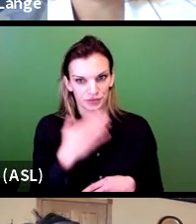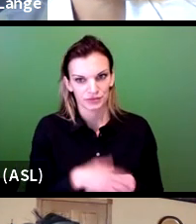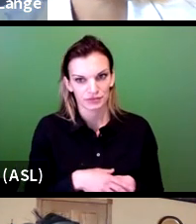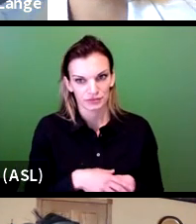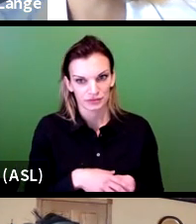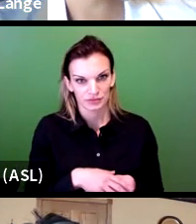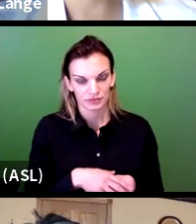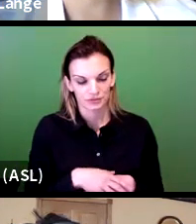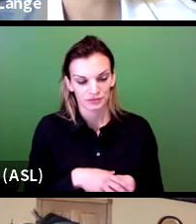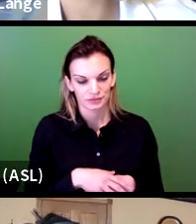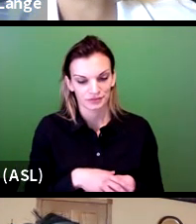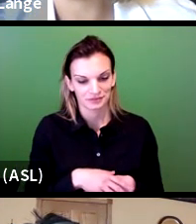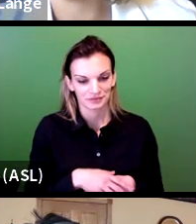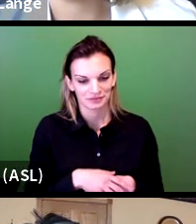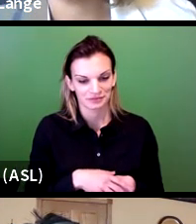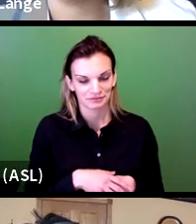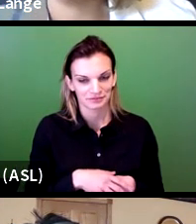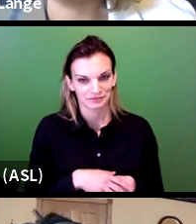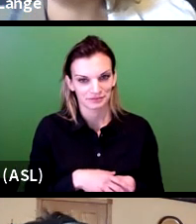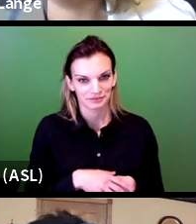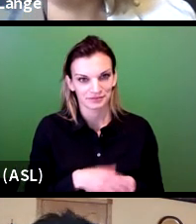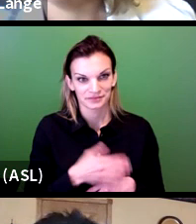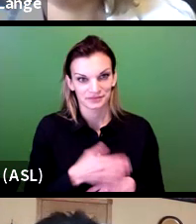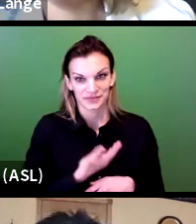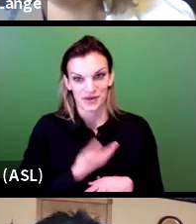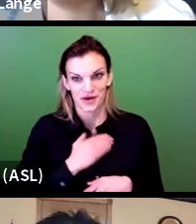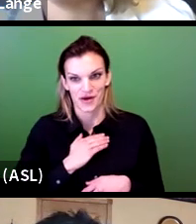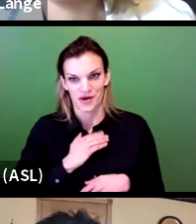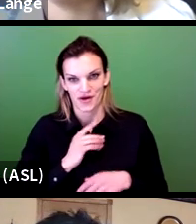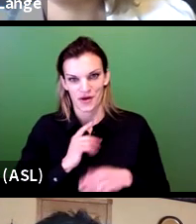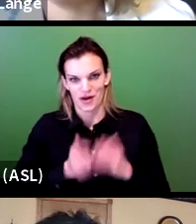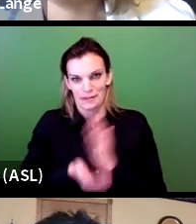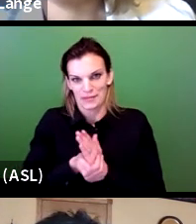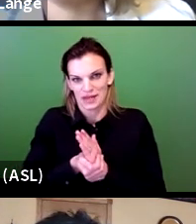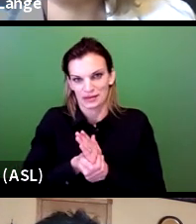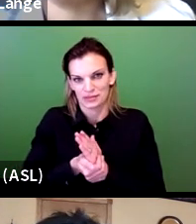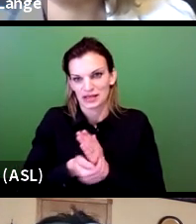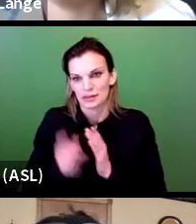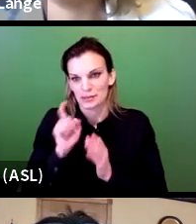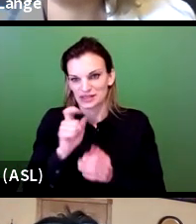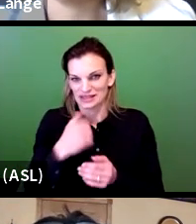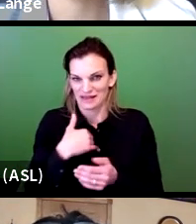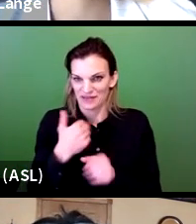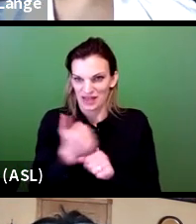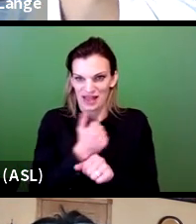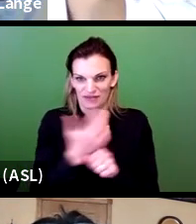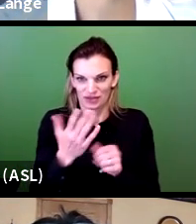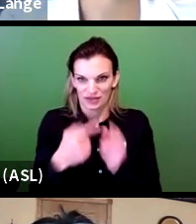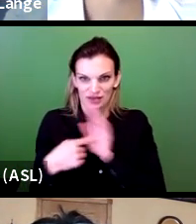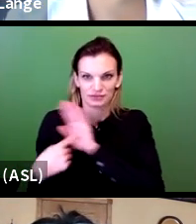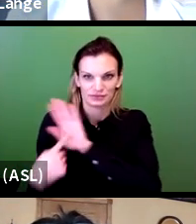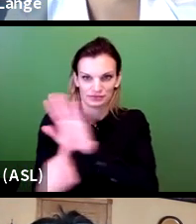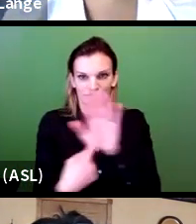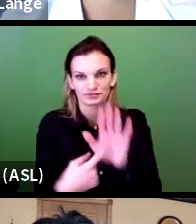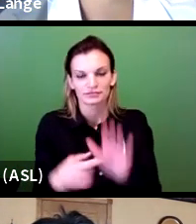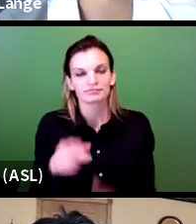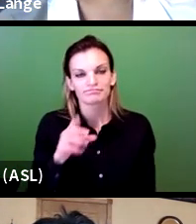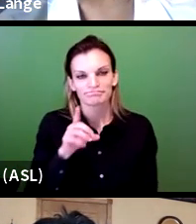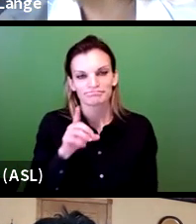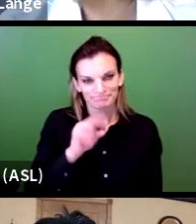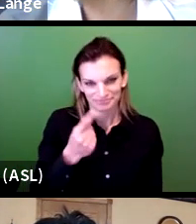due to our amendment charter, we need to have everything out in the public, so. Correct,